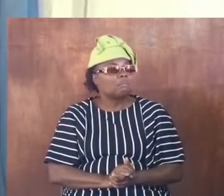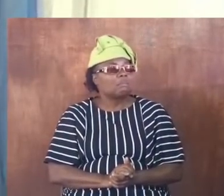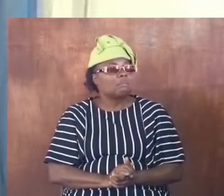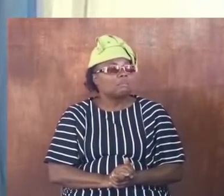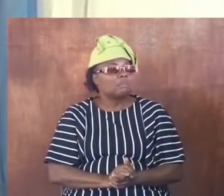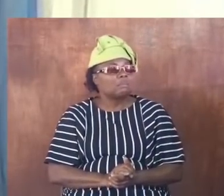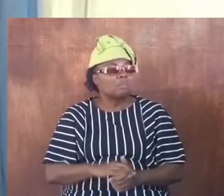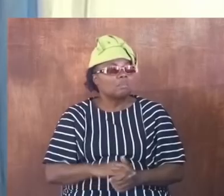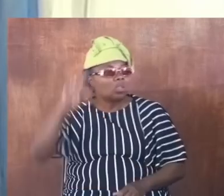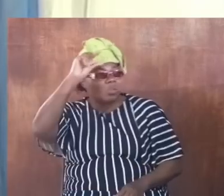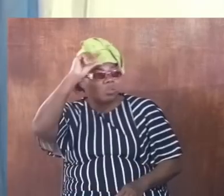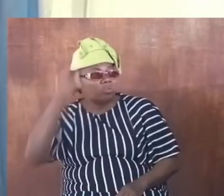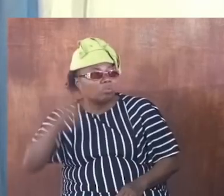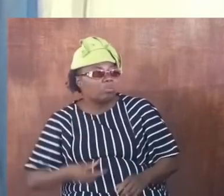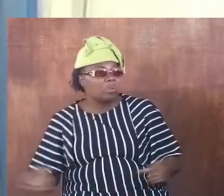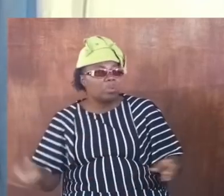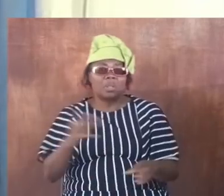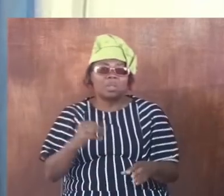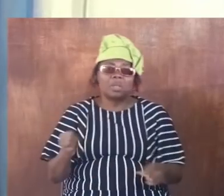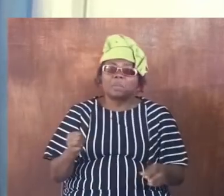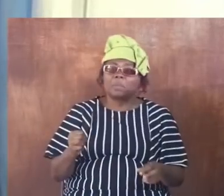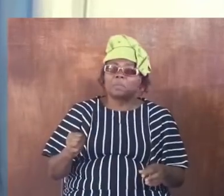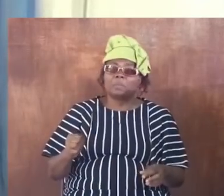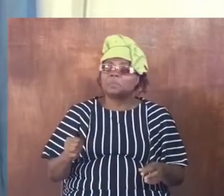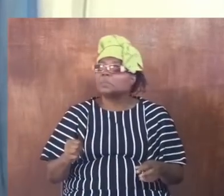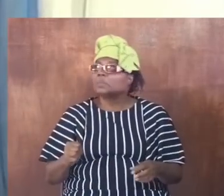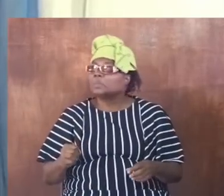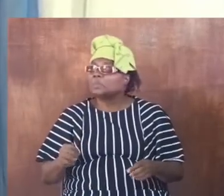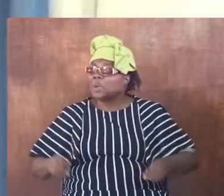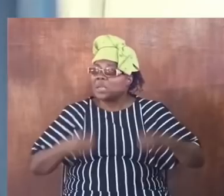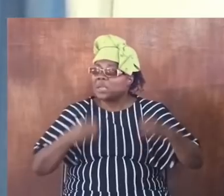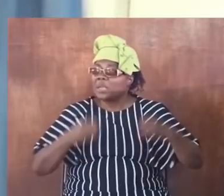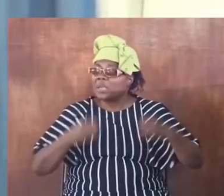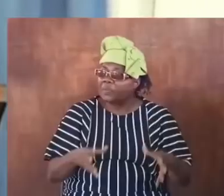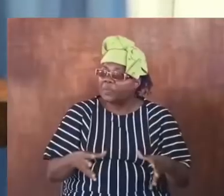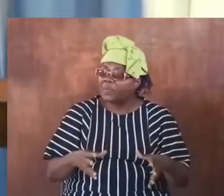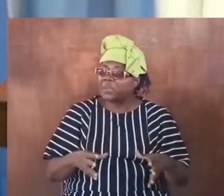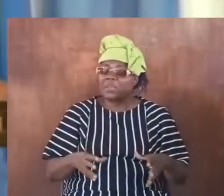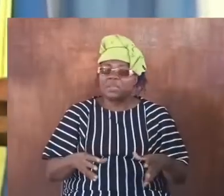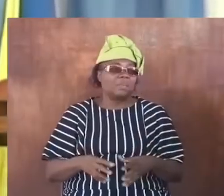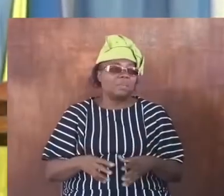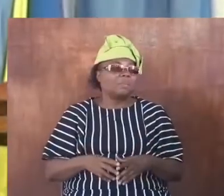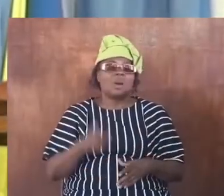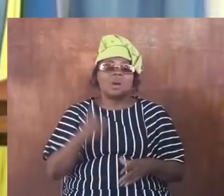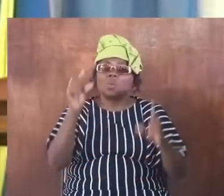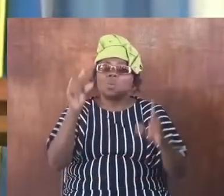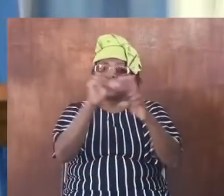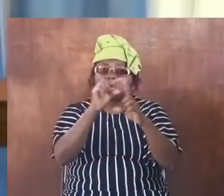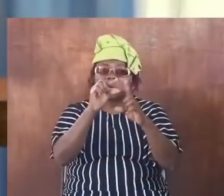Let's greet them. And later on, you give them the charge. Praise God.